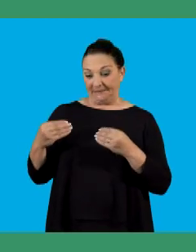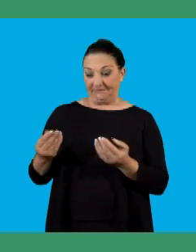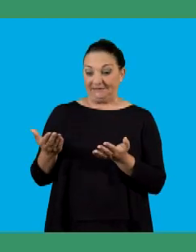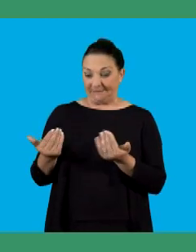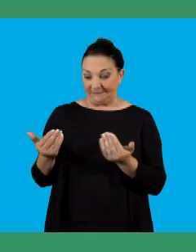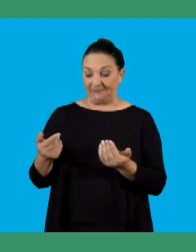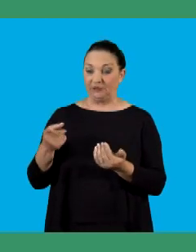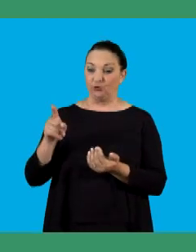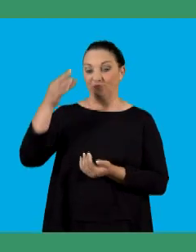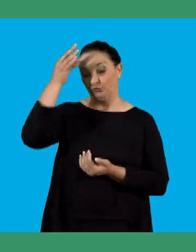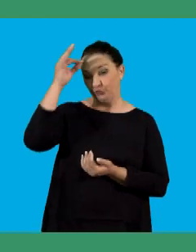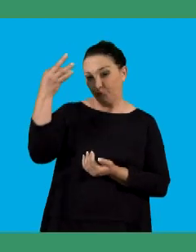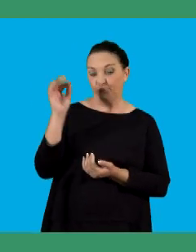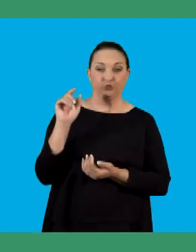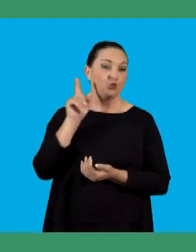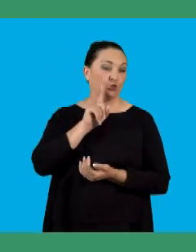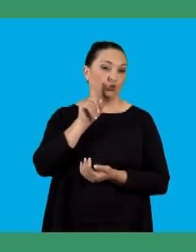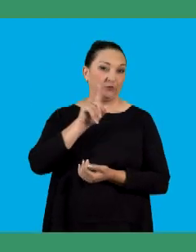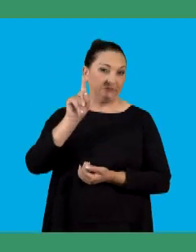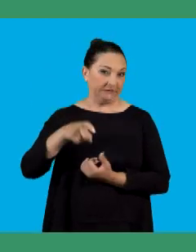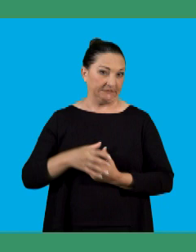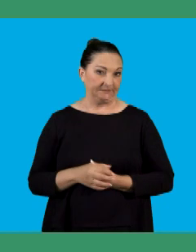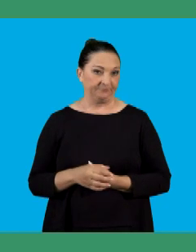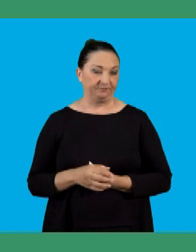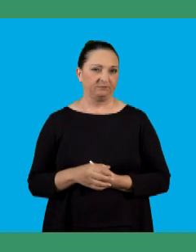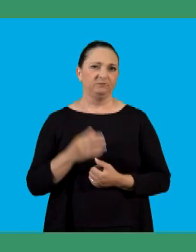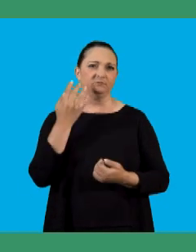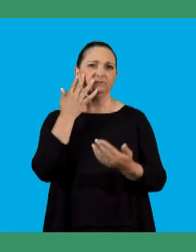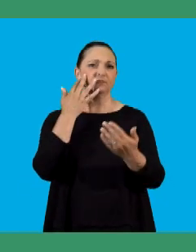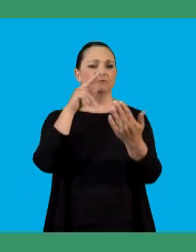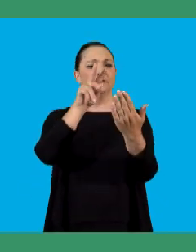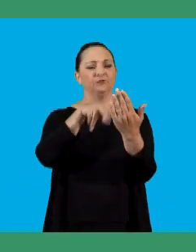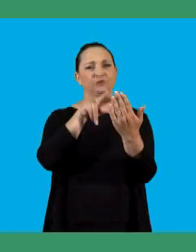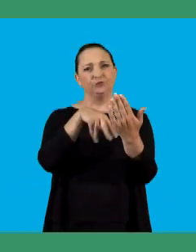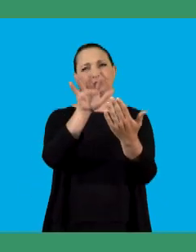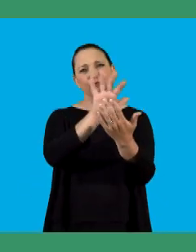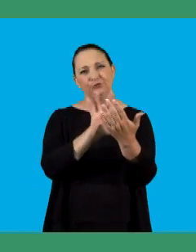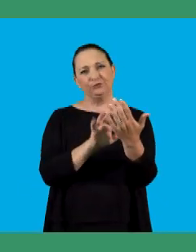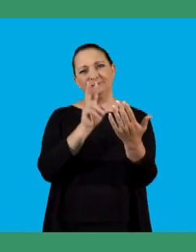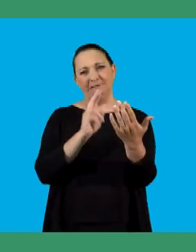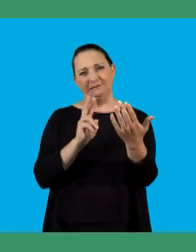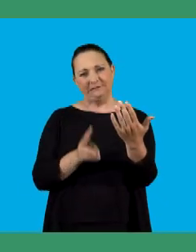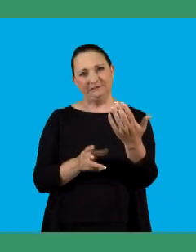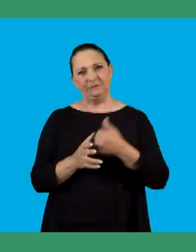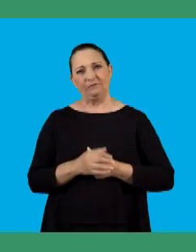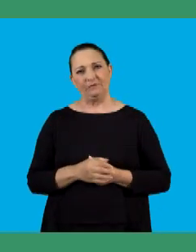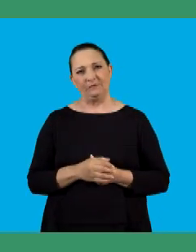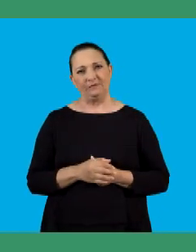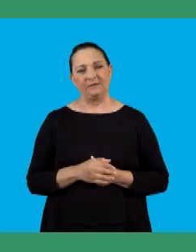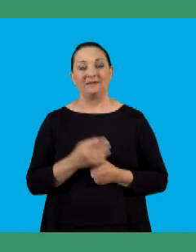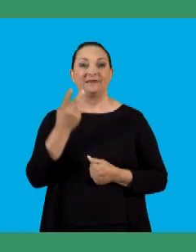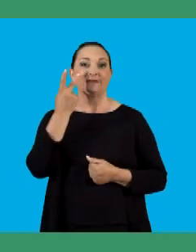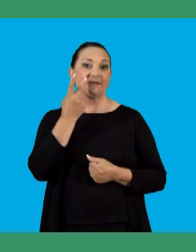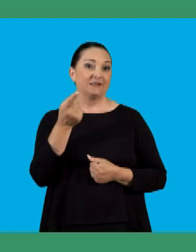be professional at all times. Now, if you read this scenario again, you will see that there